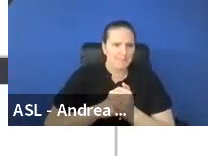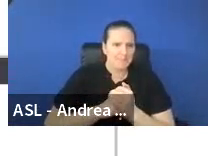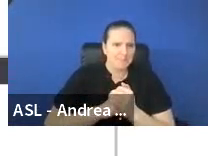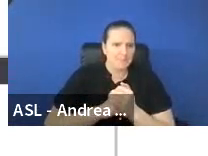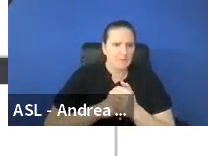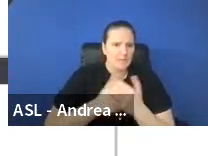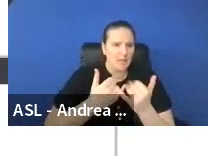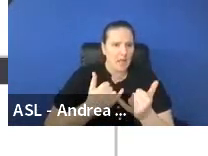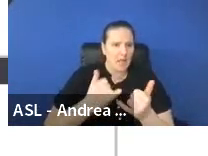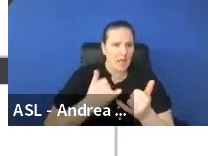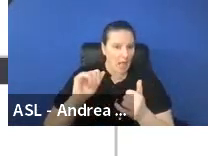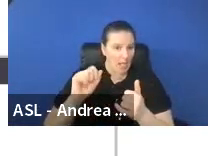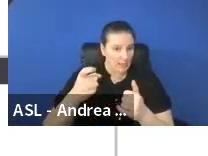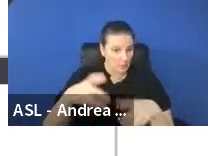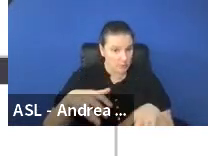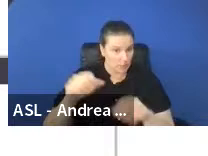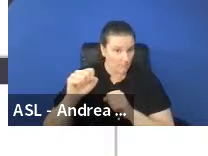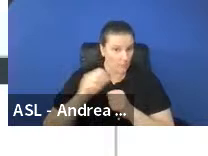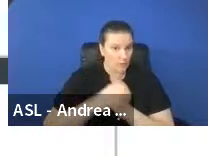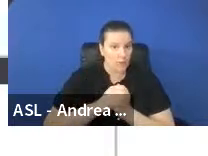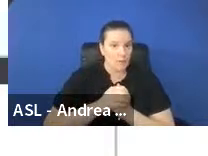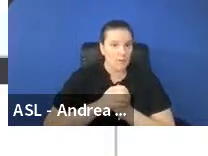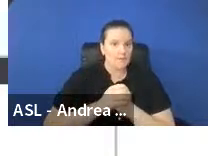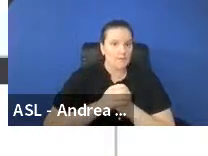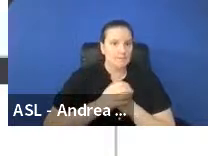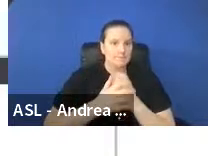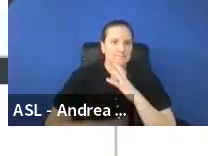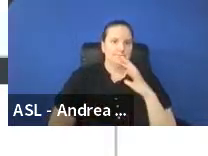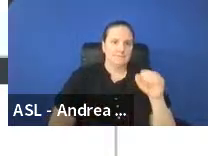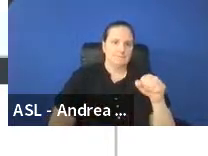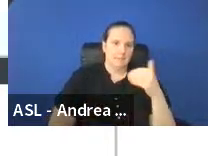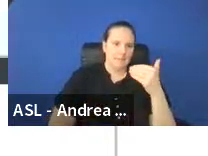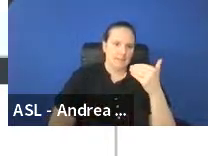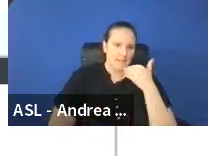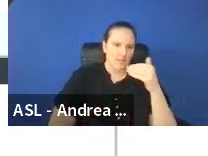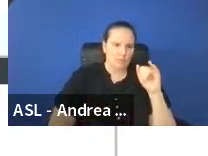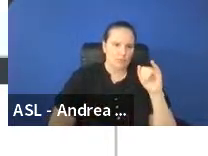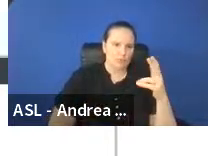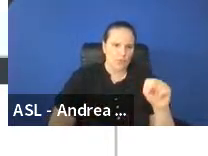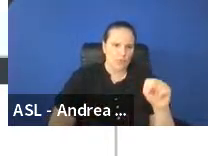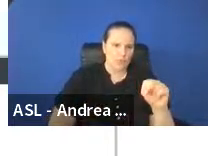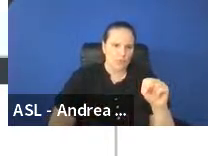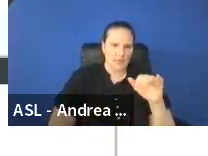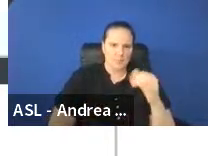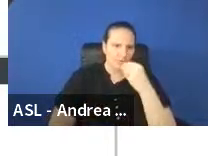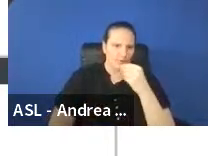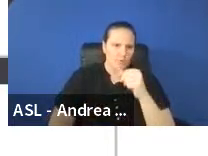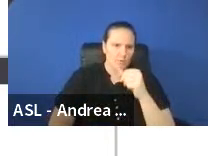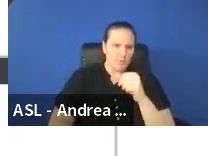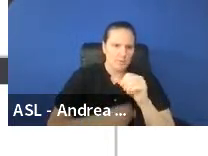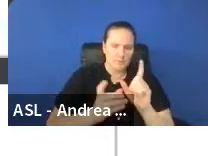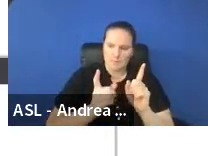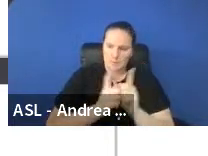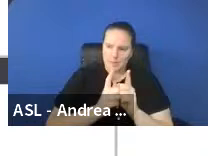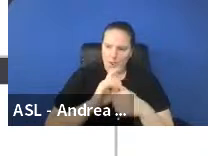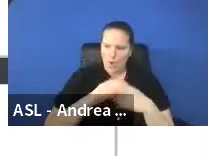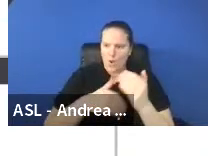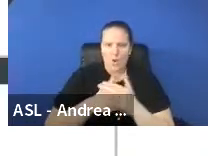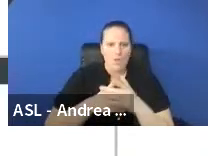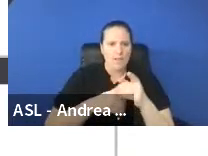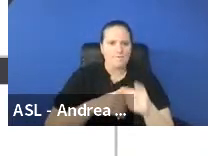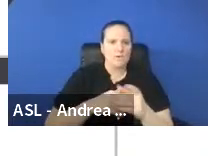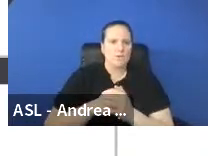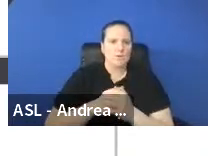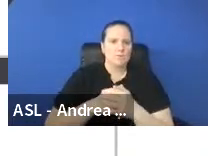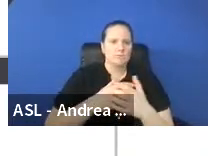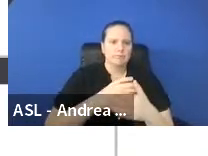that, Alex, do you want to take over? Yes, thank you, John. And it's lovely to meet all of you. I've had the pleasure of working with